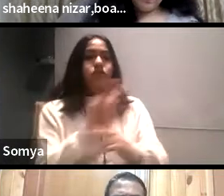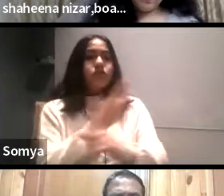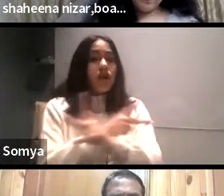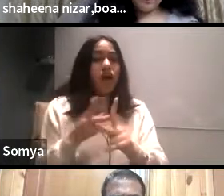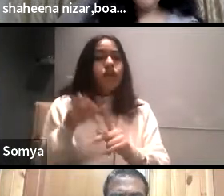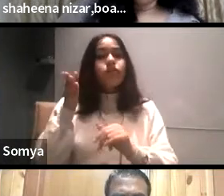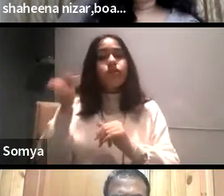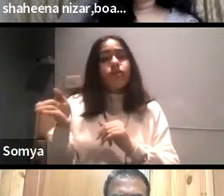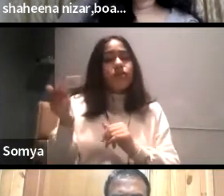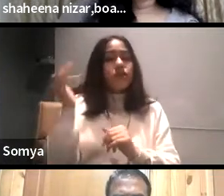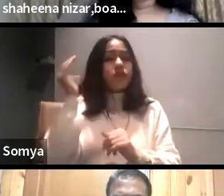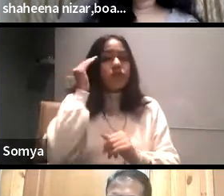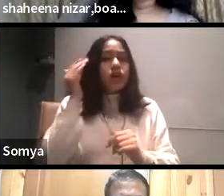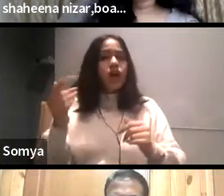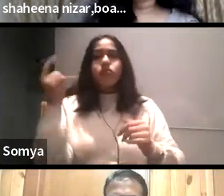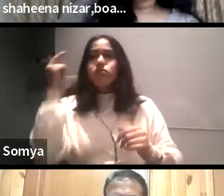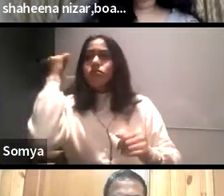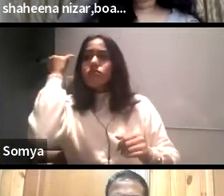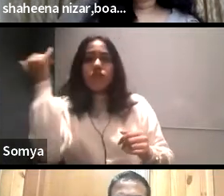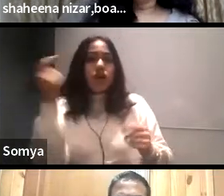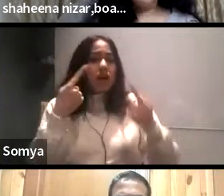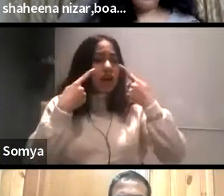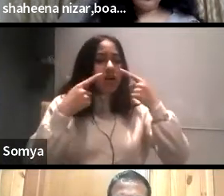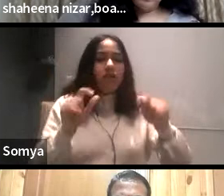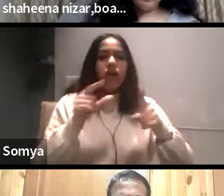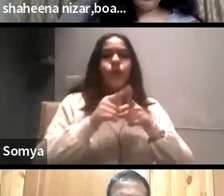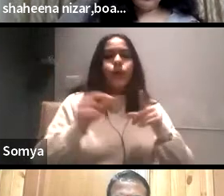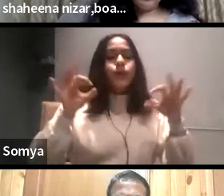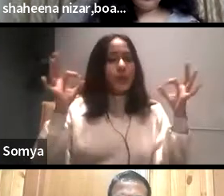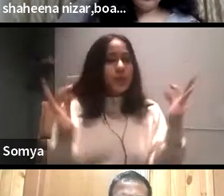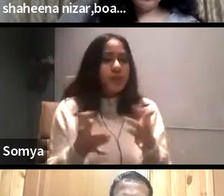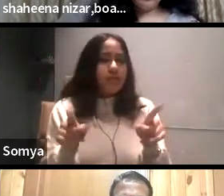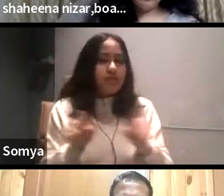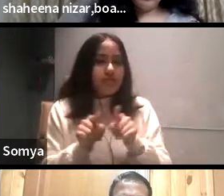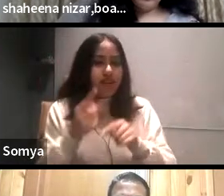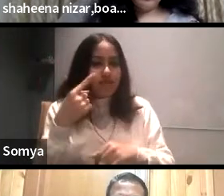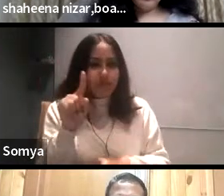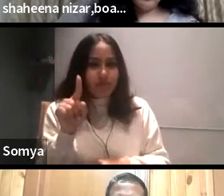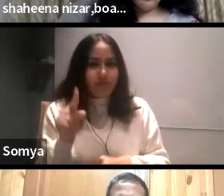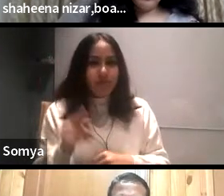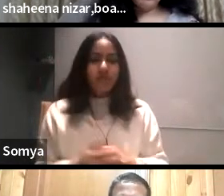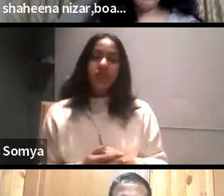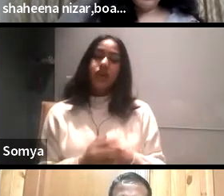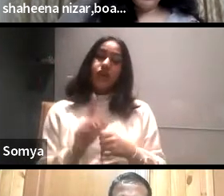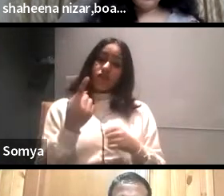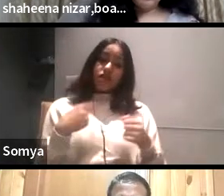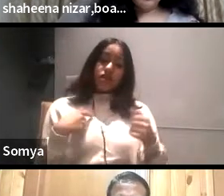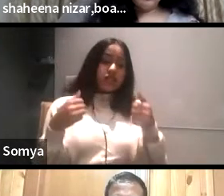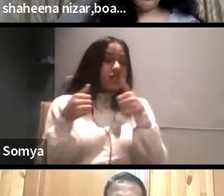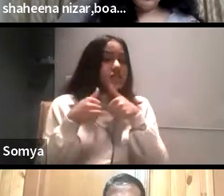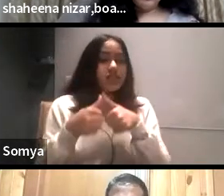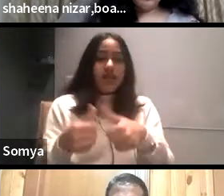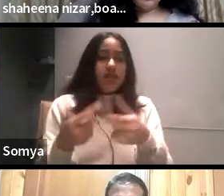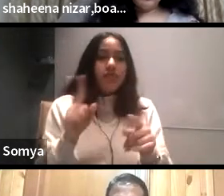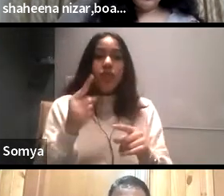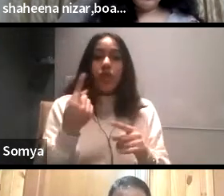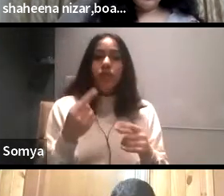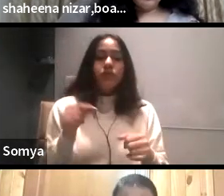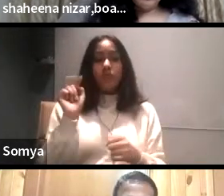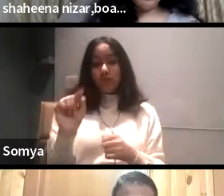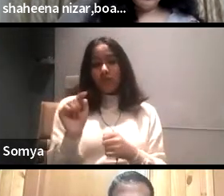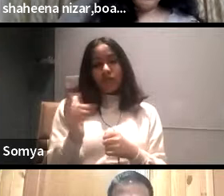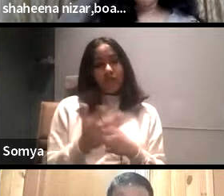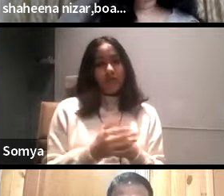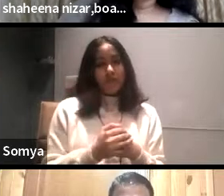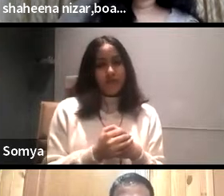are able to thrive, right? Answer to your question. So one of the things before I get to that point